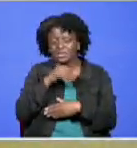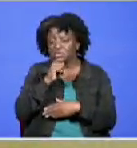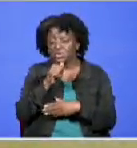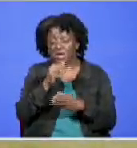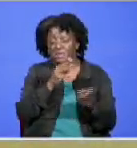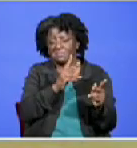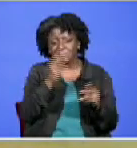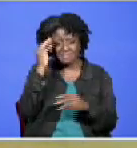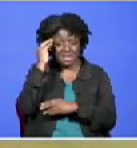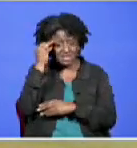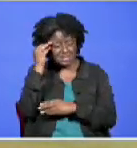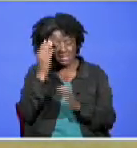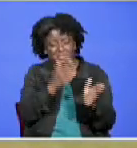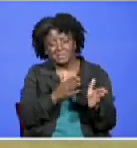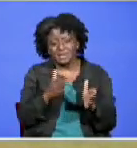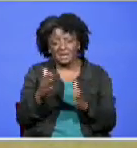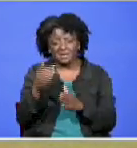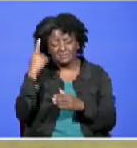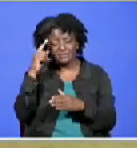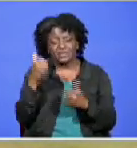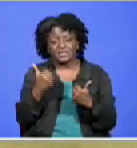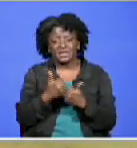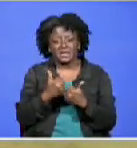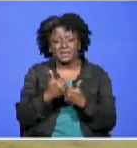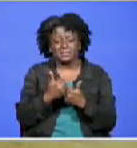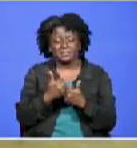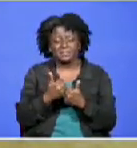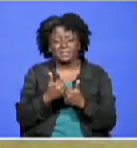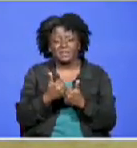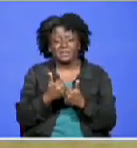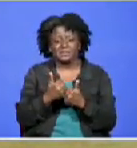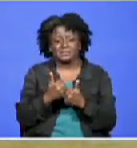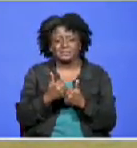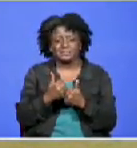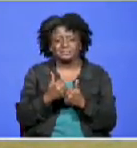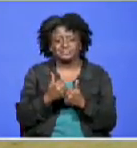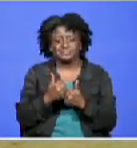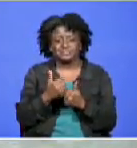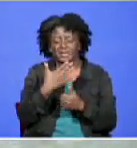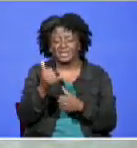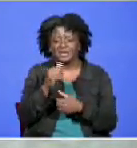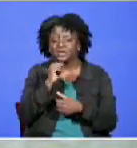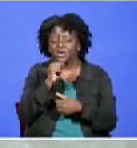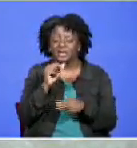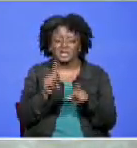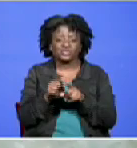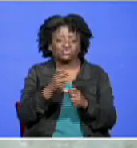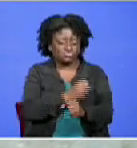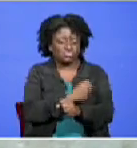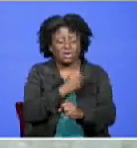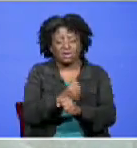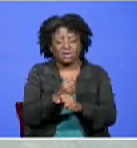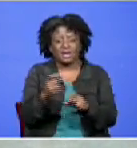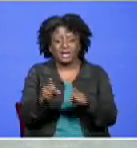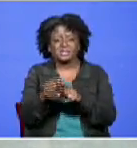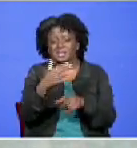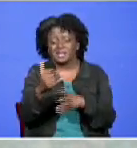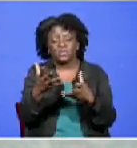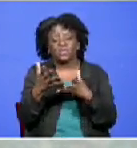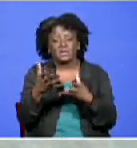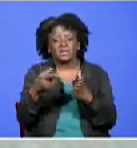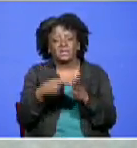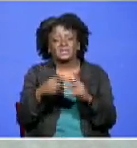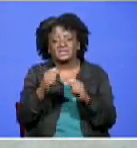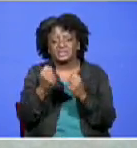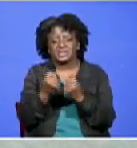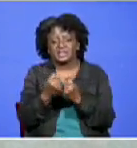row, 5 of the last 6. And at the end of the day, I guess they're not as hungry as they want to be. And this team here is hungry. They